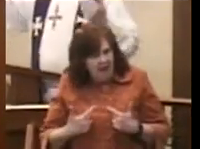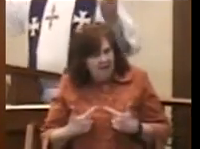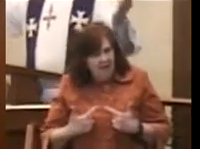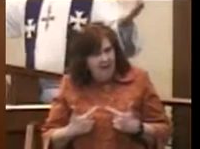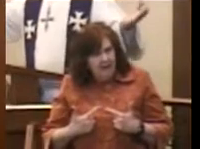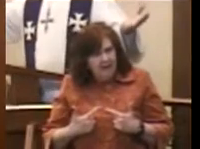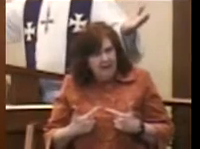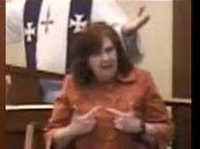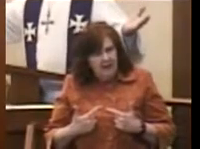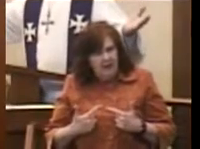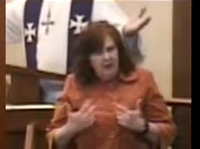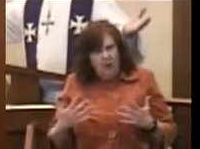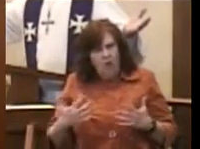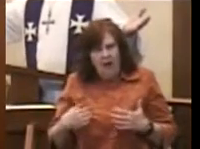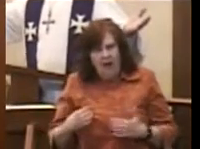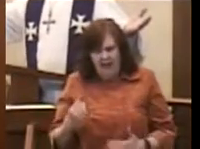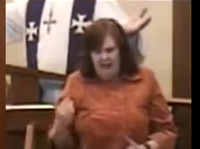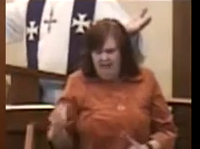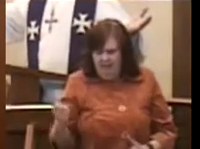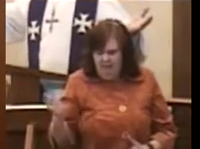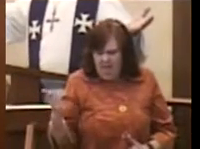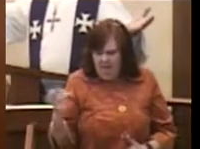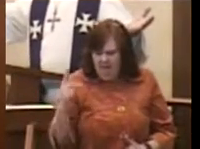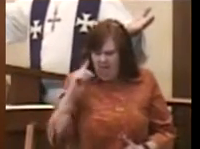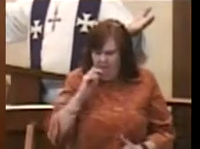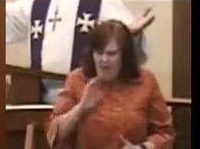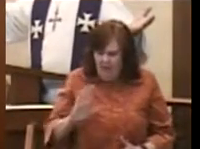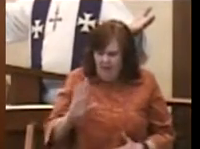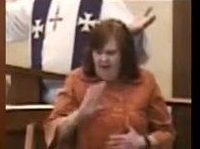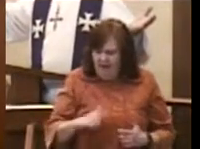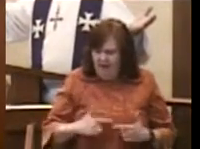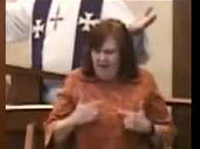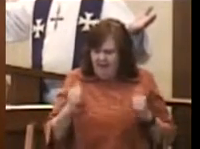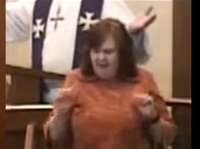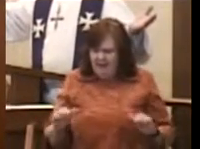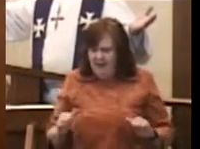Indeed, what can they give in return for their life?